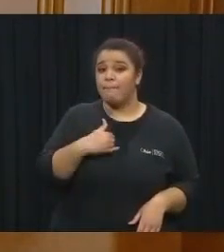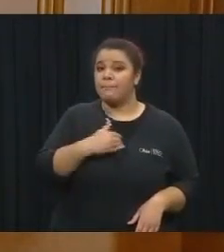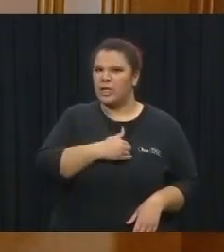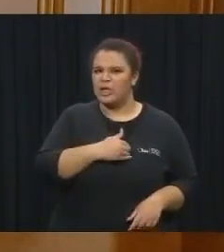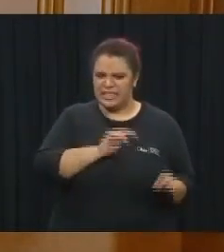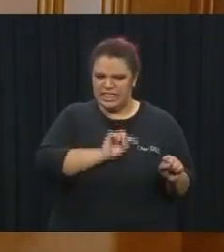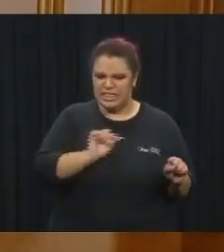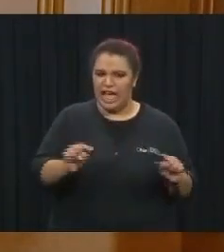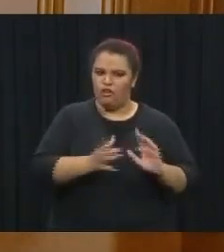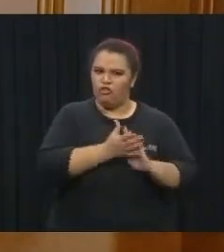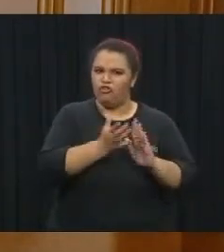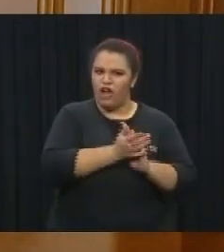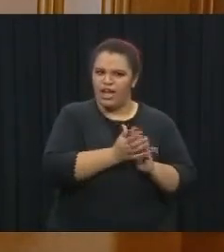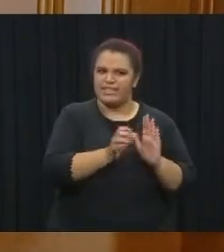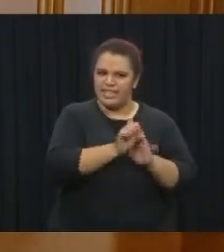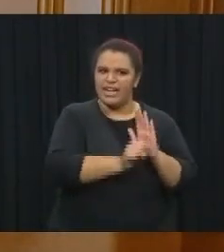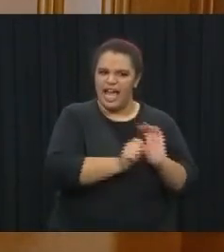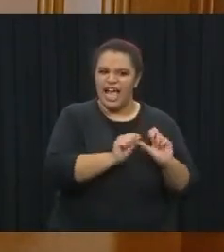Obviously,